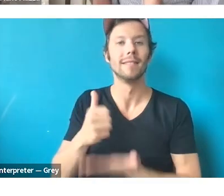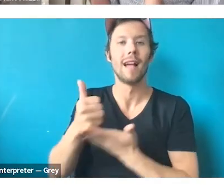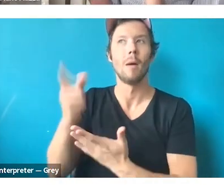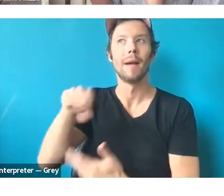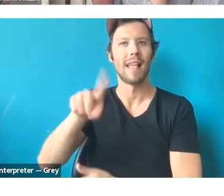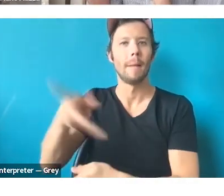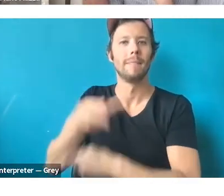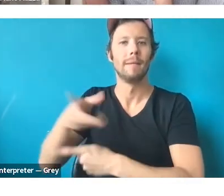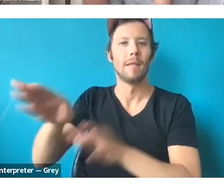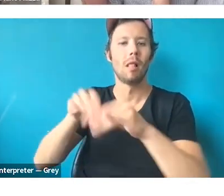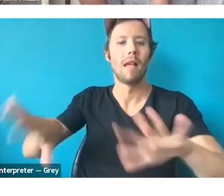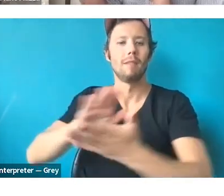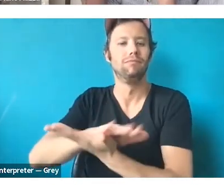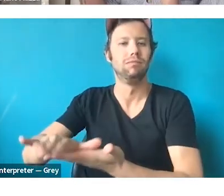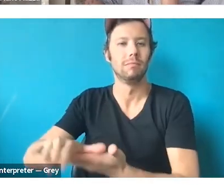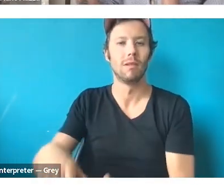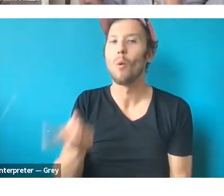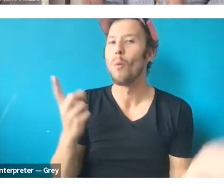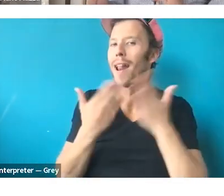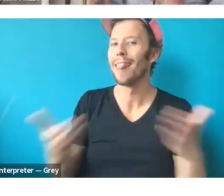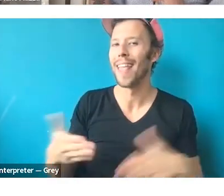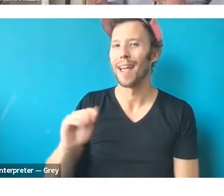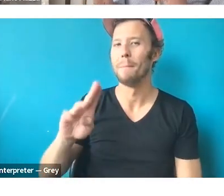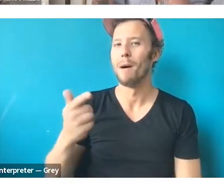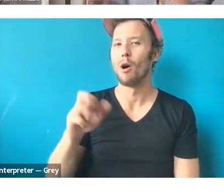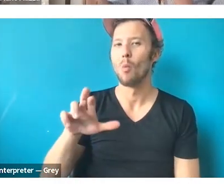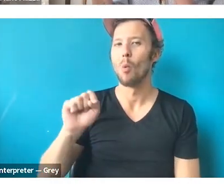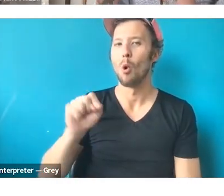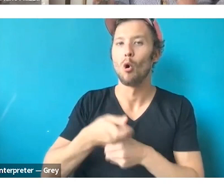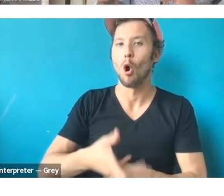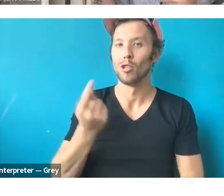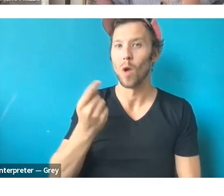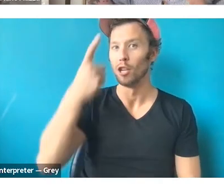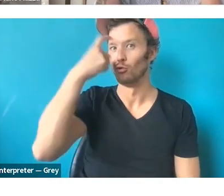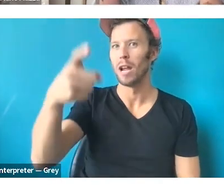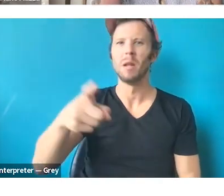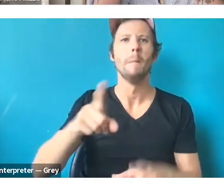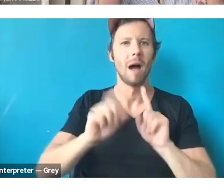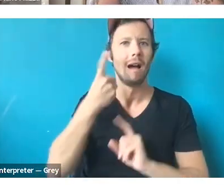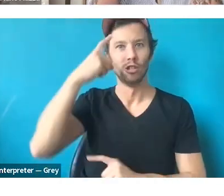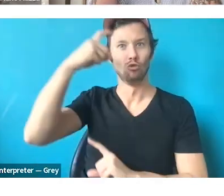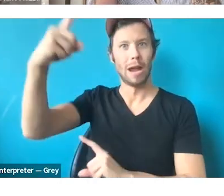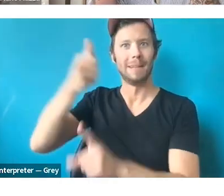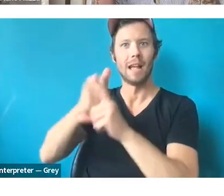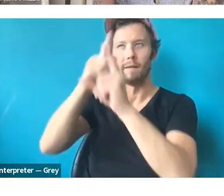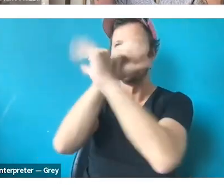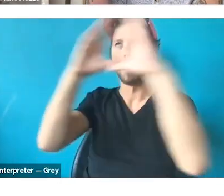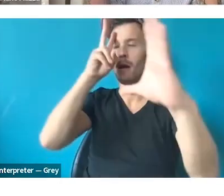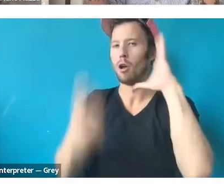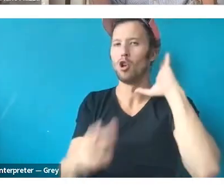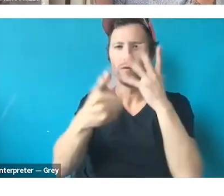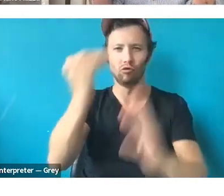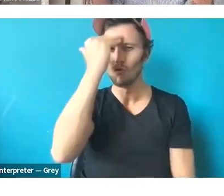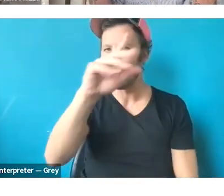One of the properties of mugwort is lucid dreaming. So it's kind of interesting, right? Why does New York City need to kind of tap into their dream world? What